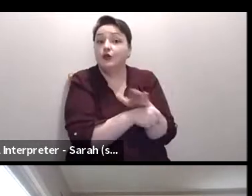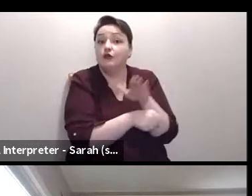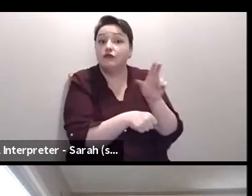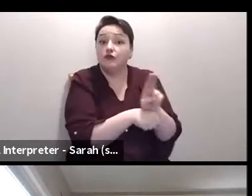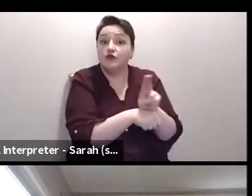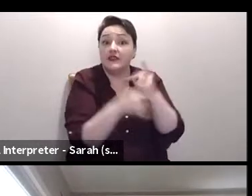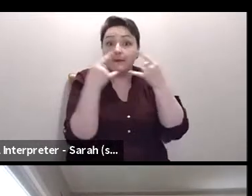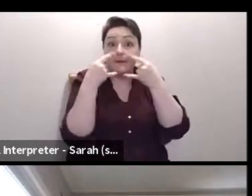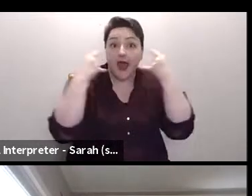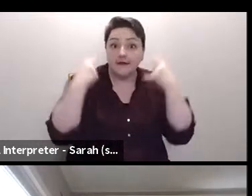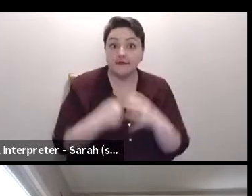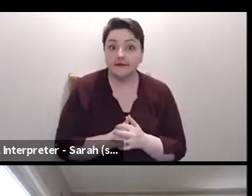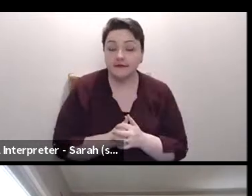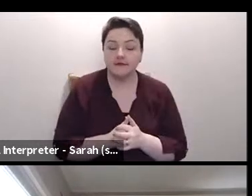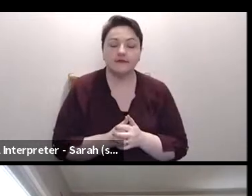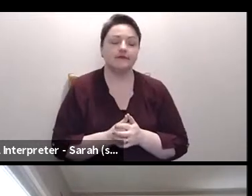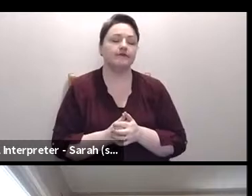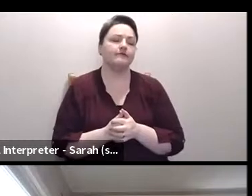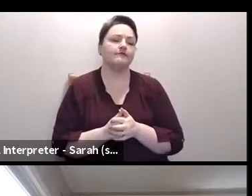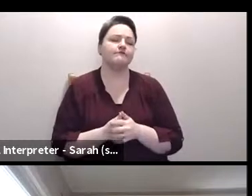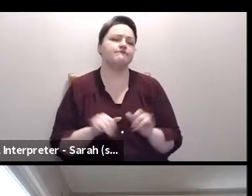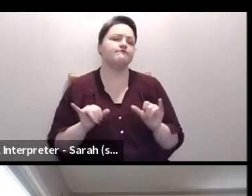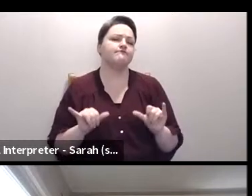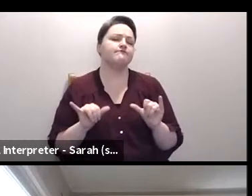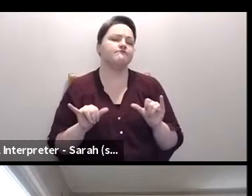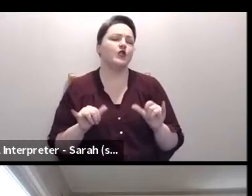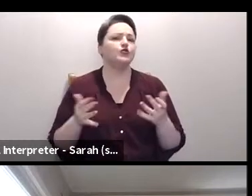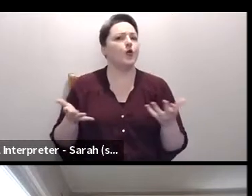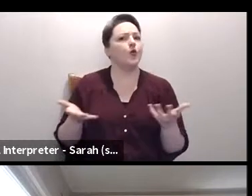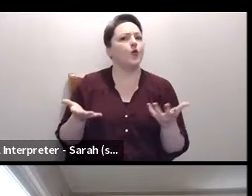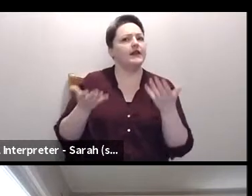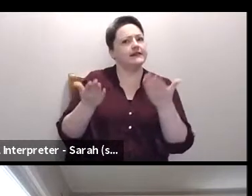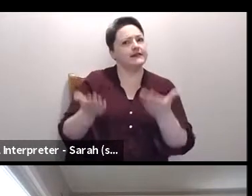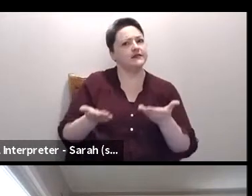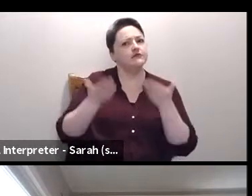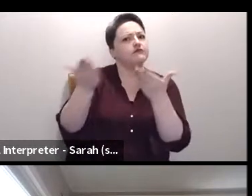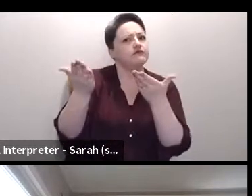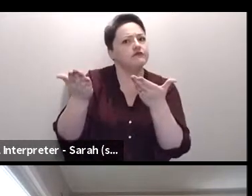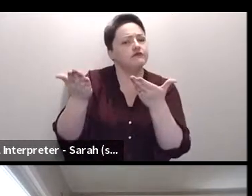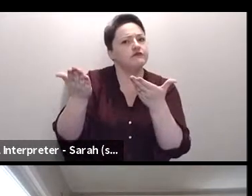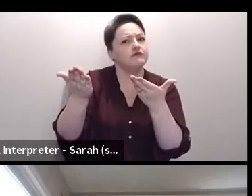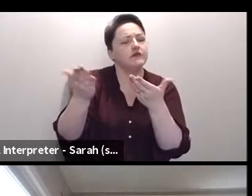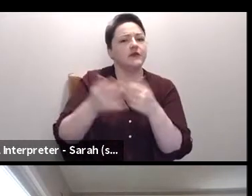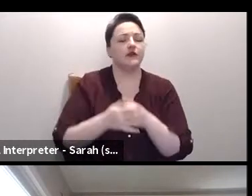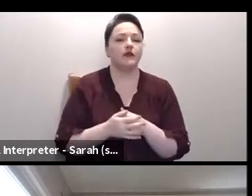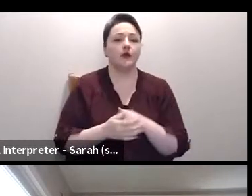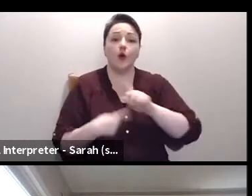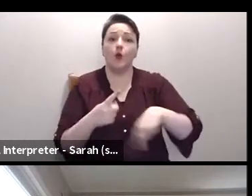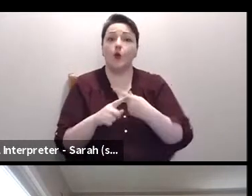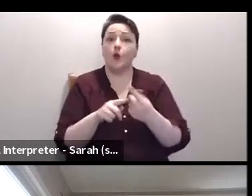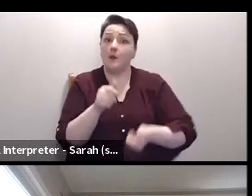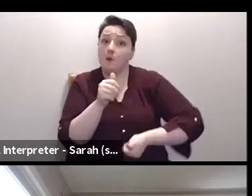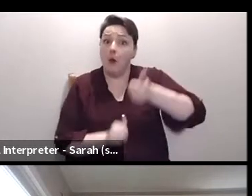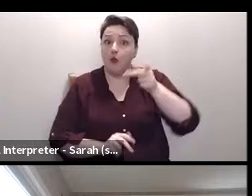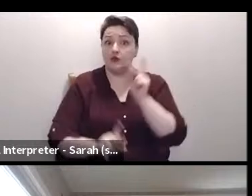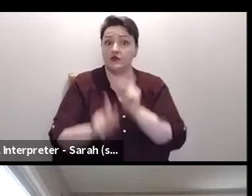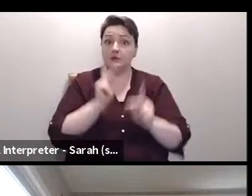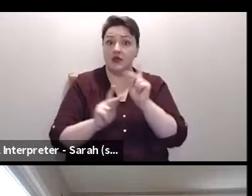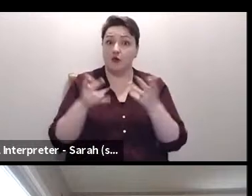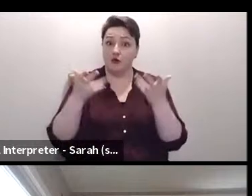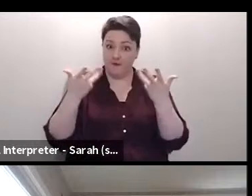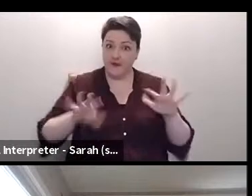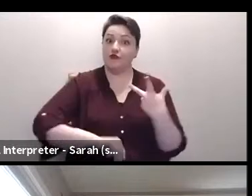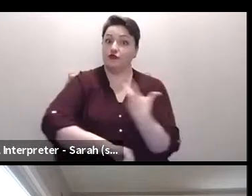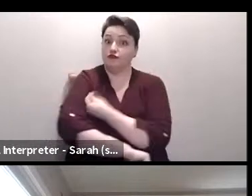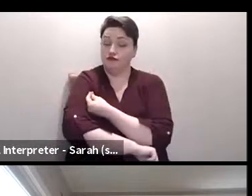this, what is the suggestion or the direction once majority of the population gets